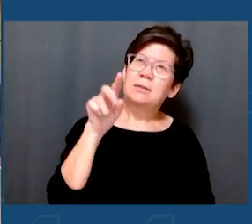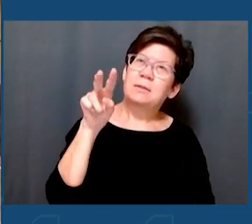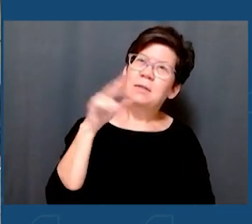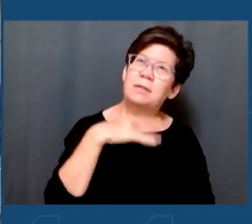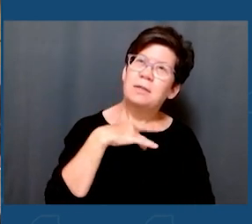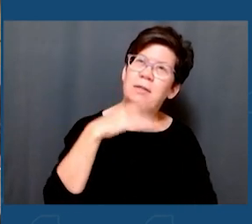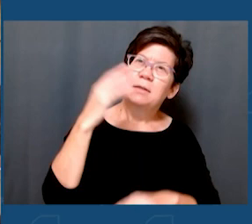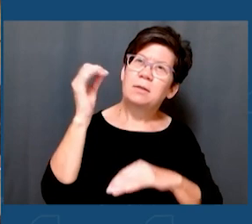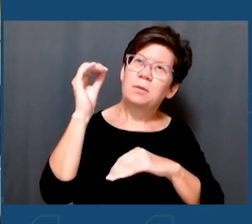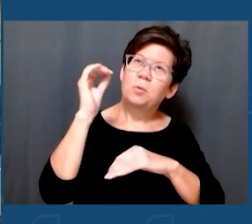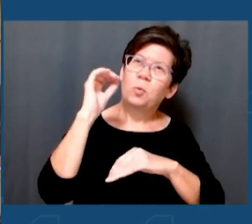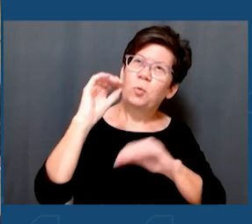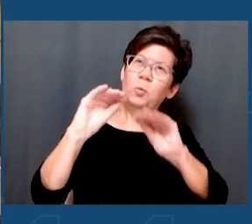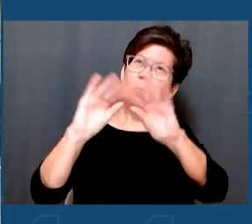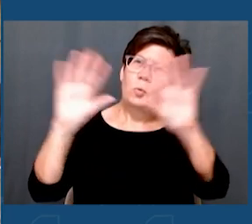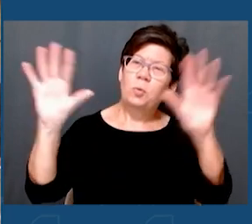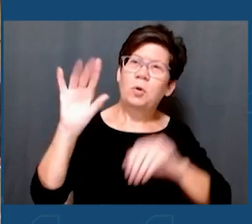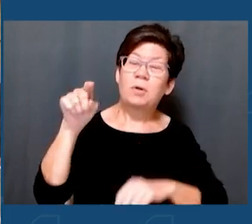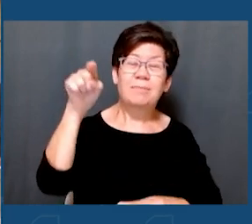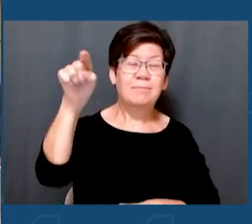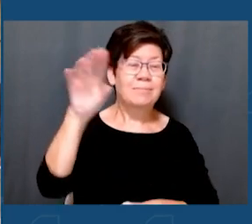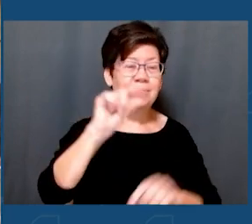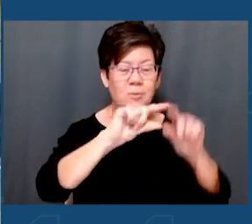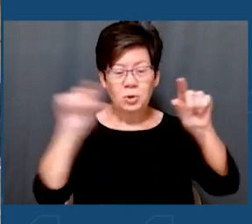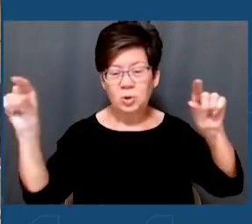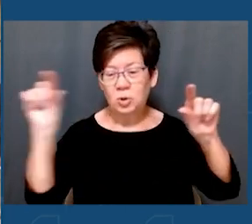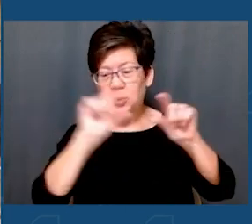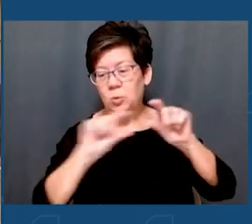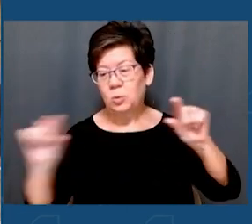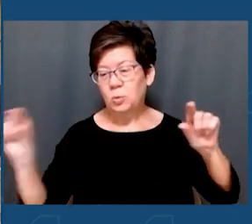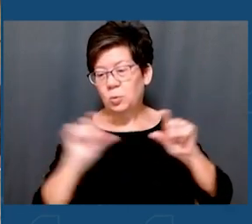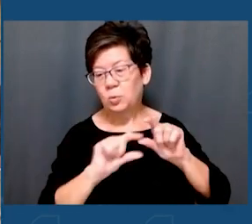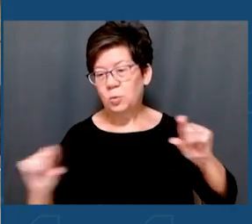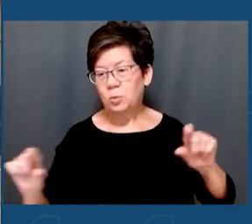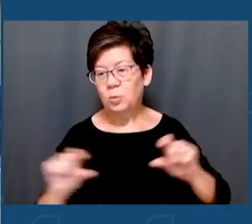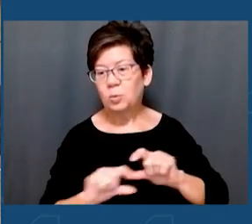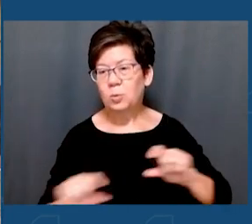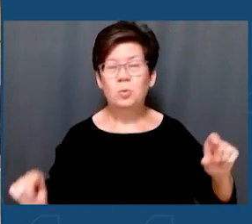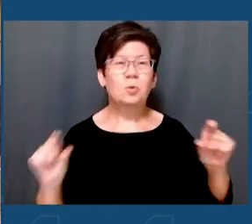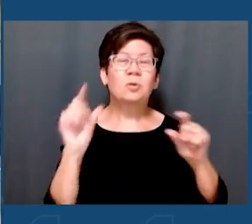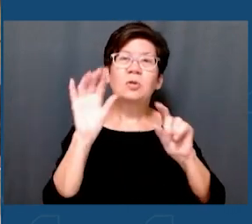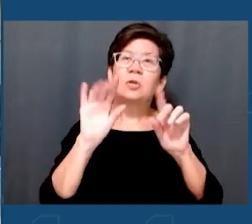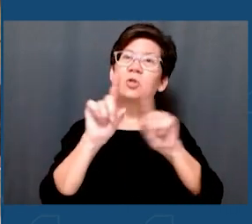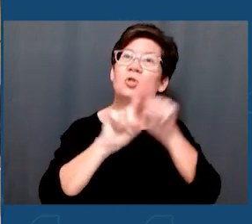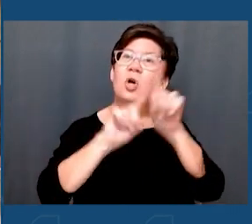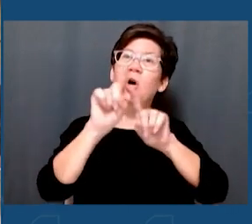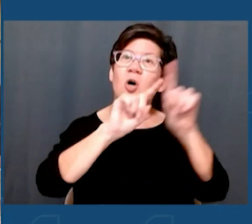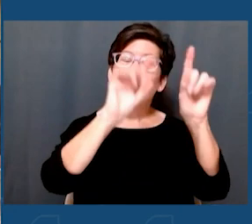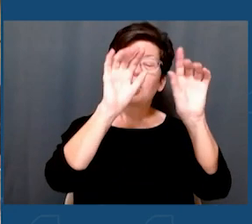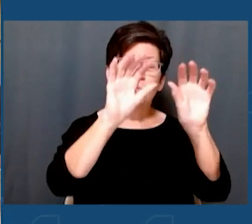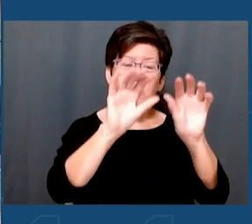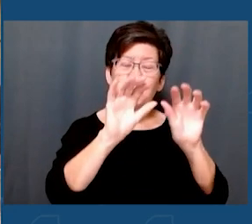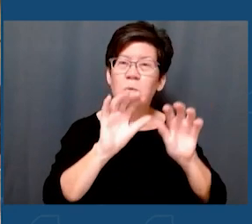gleaming, whose broad stripes and bright stars through